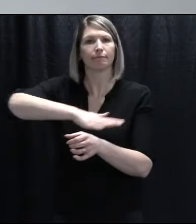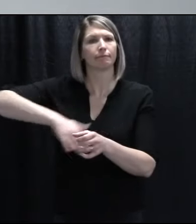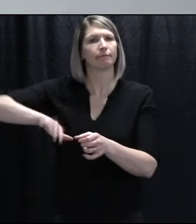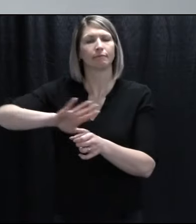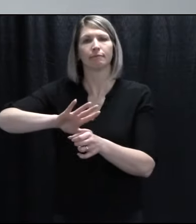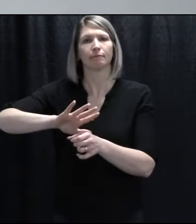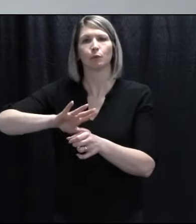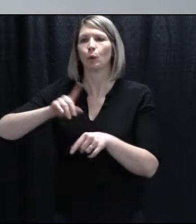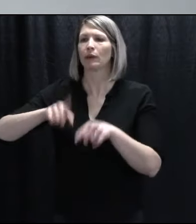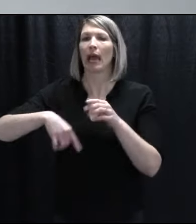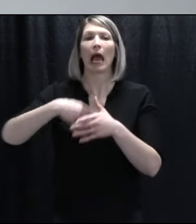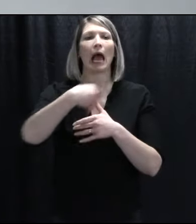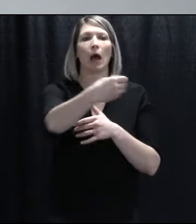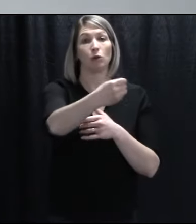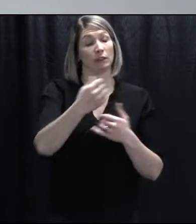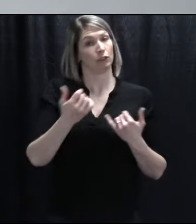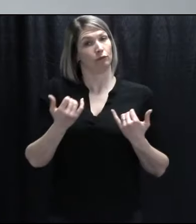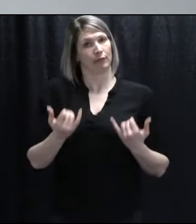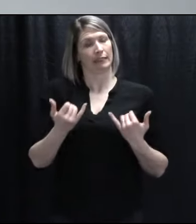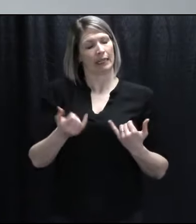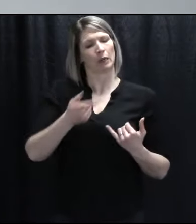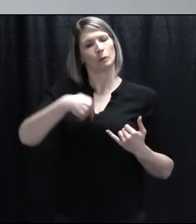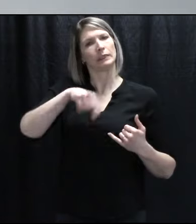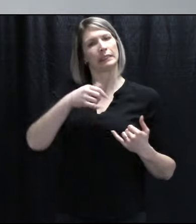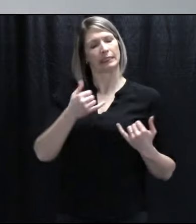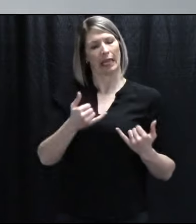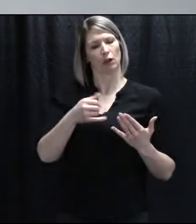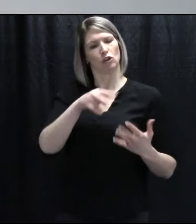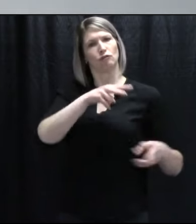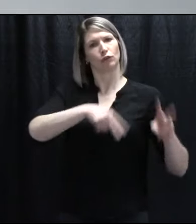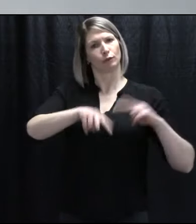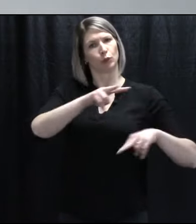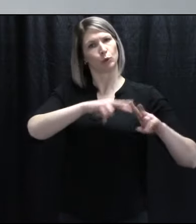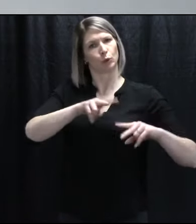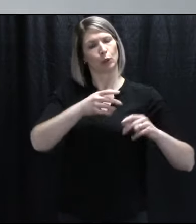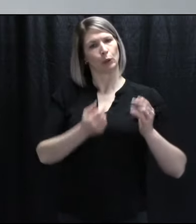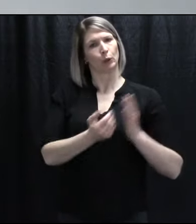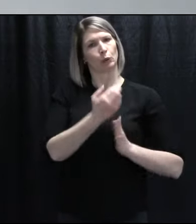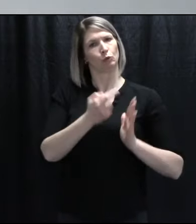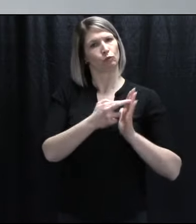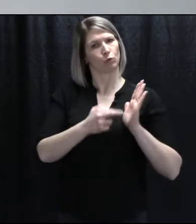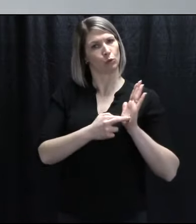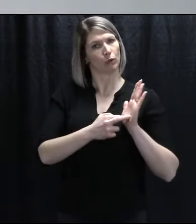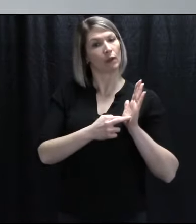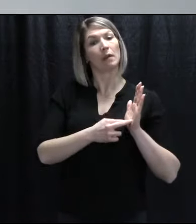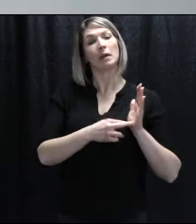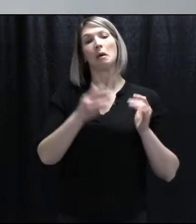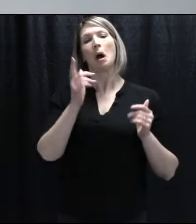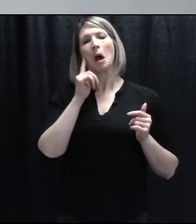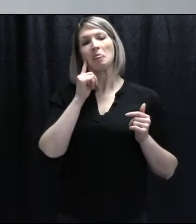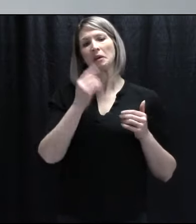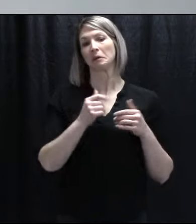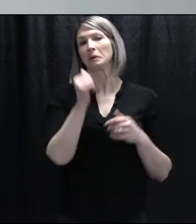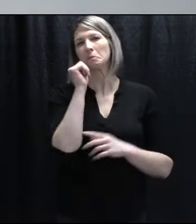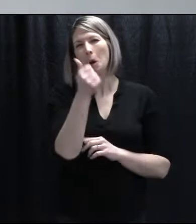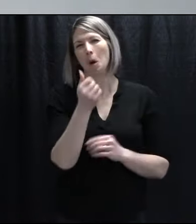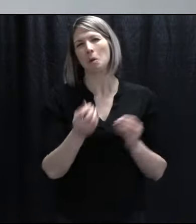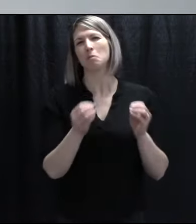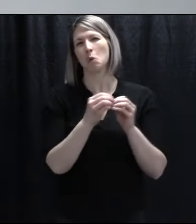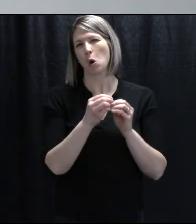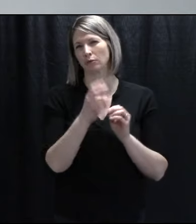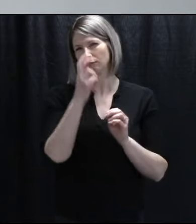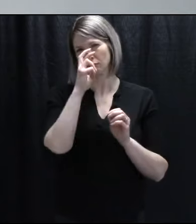We are sort of reviewing these recommendations at the moment, and we'll have more information in the next 24 hours or